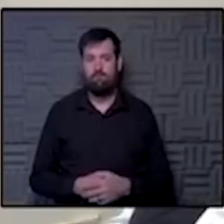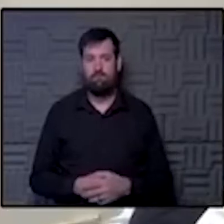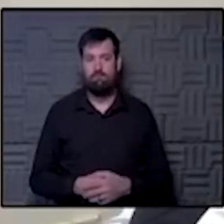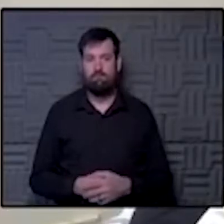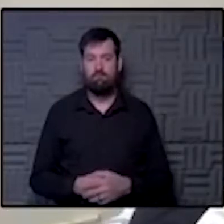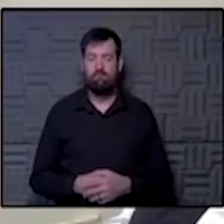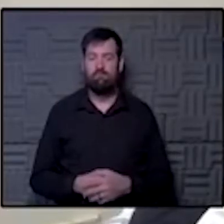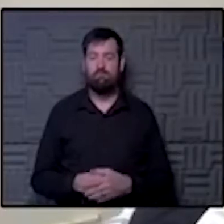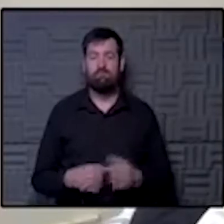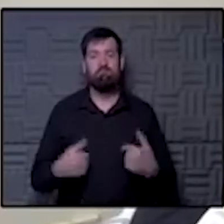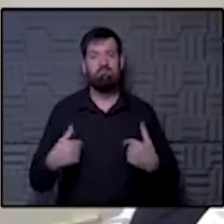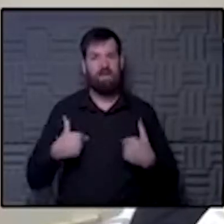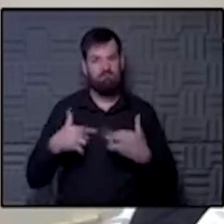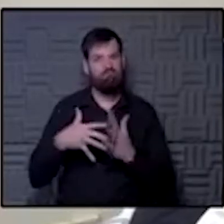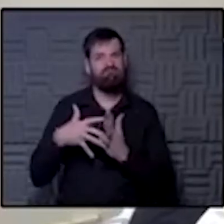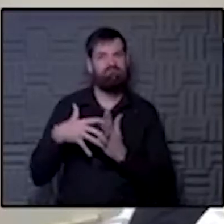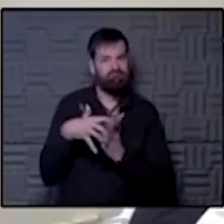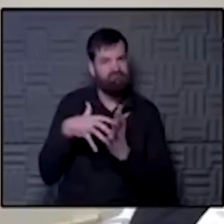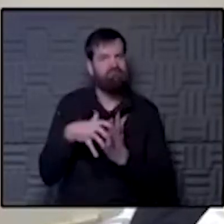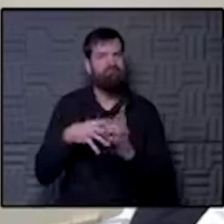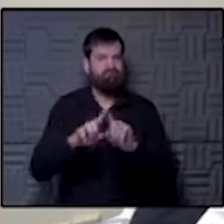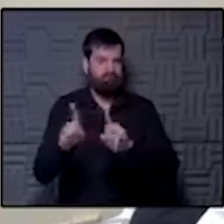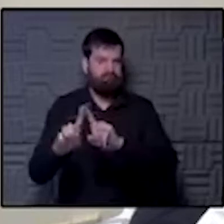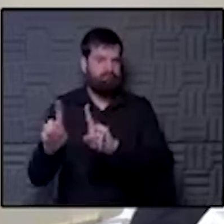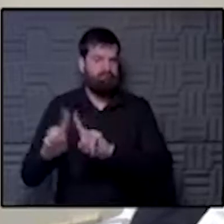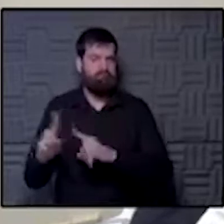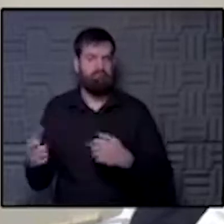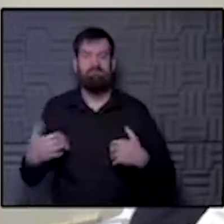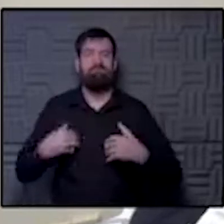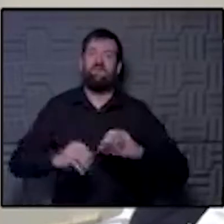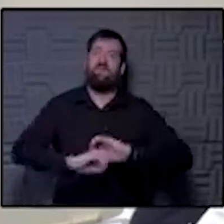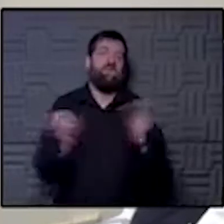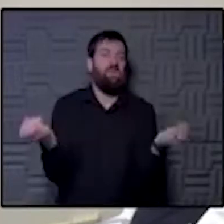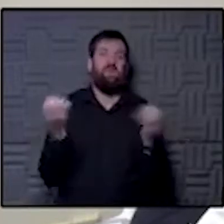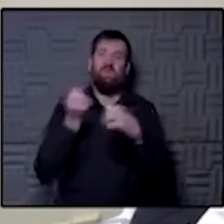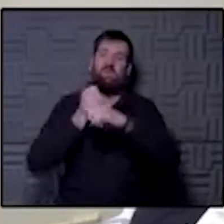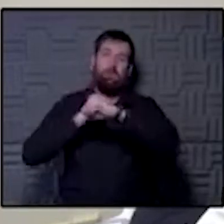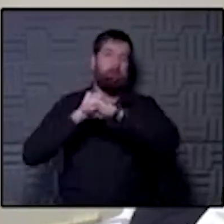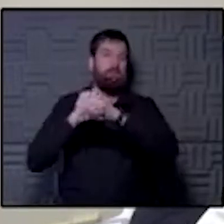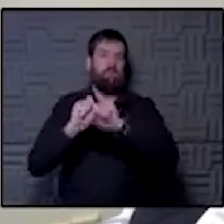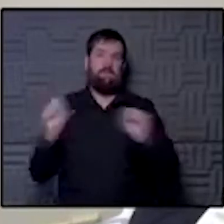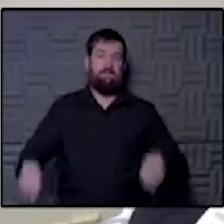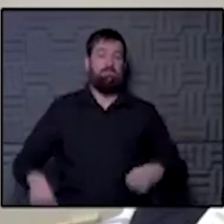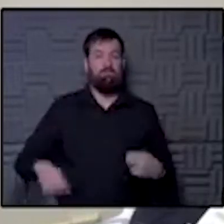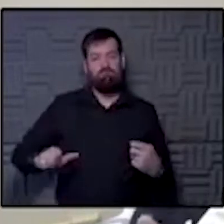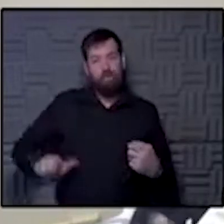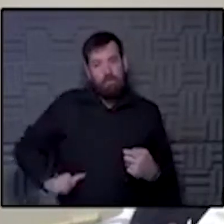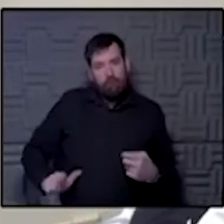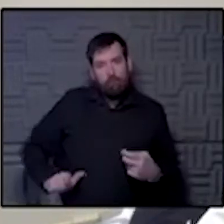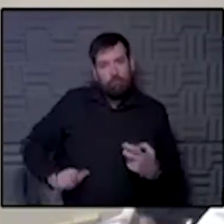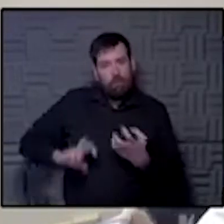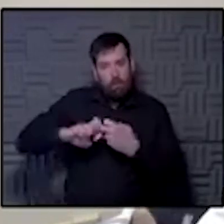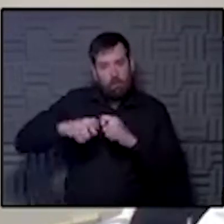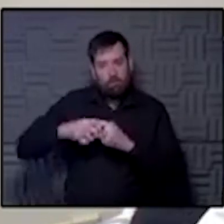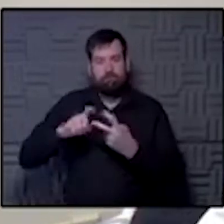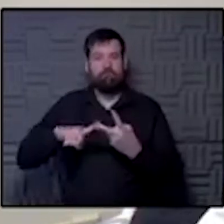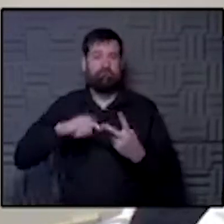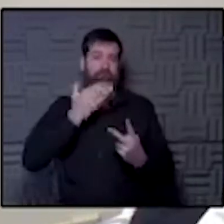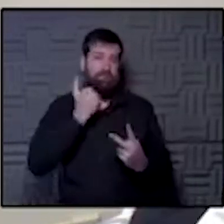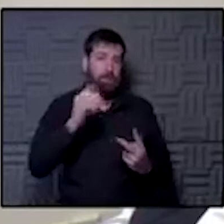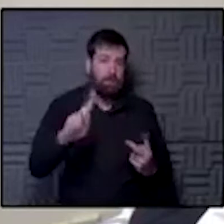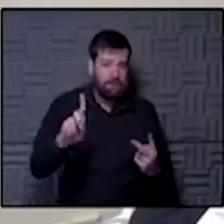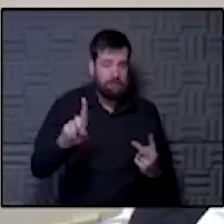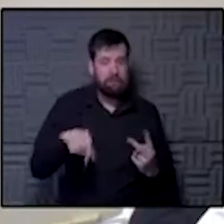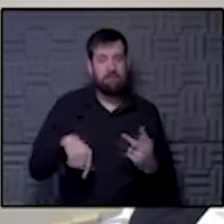I'm susceptible to a lot of things. I have no immune system, I have liver problems, and also diabetes. With